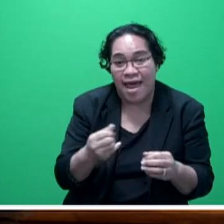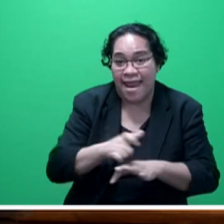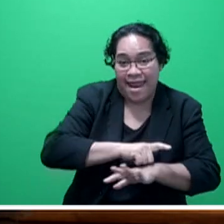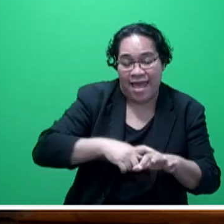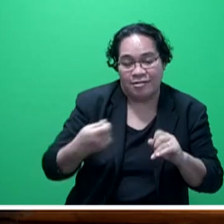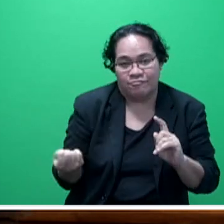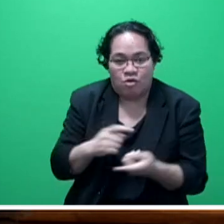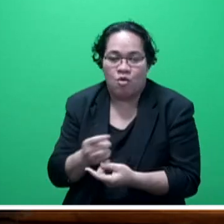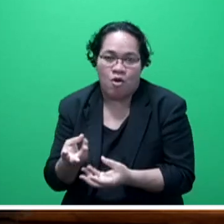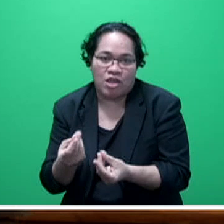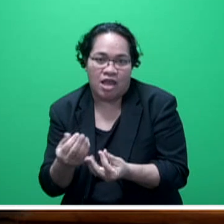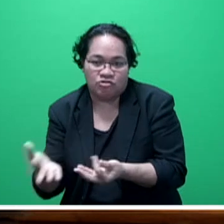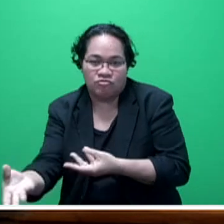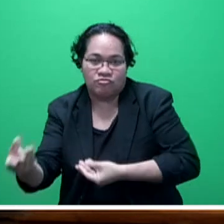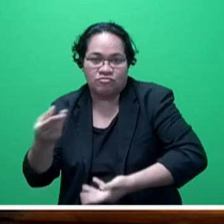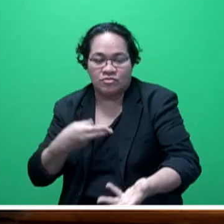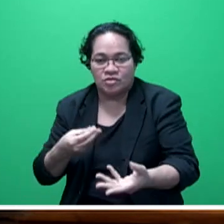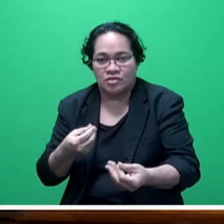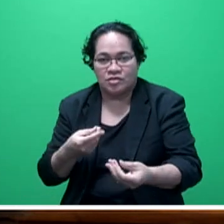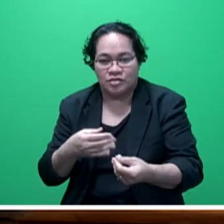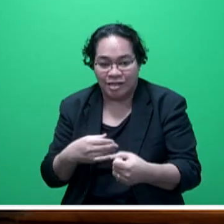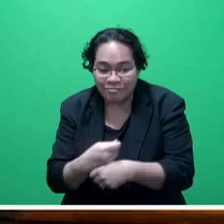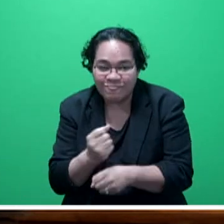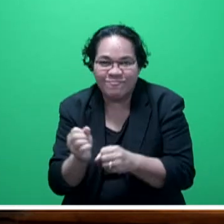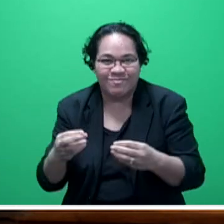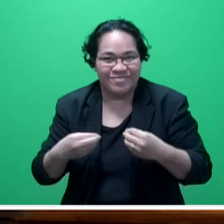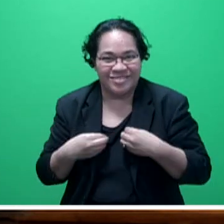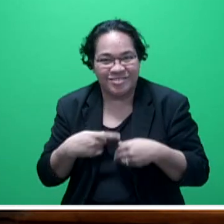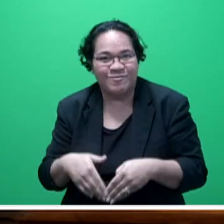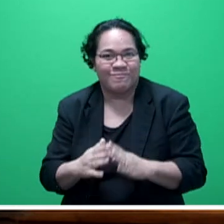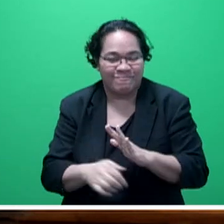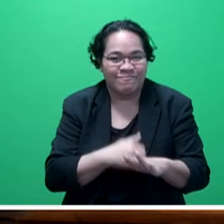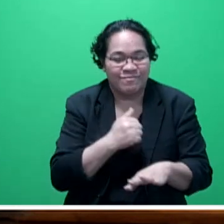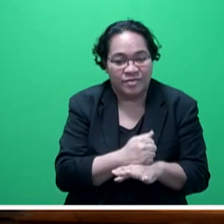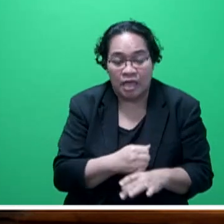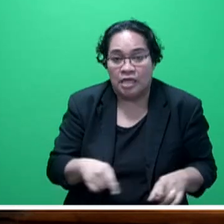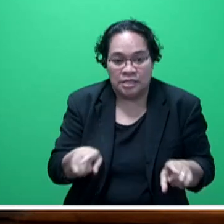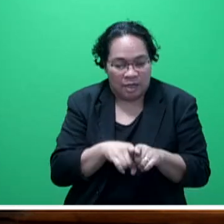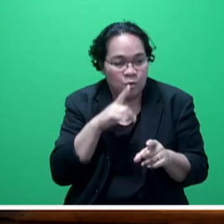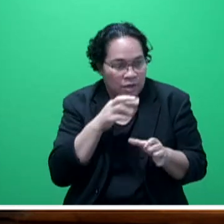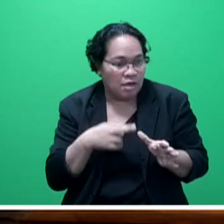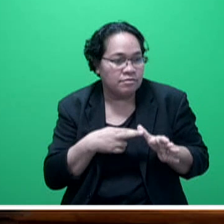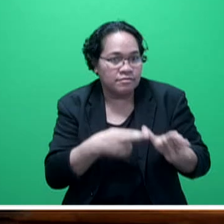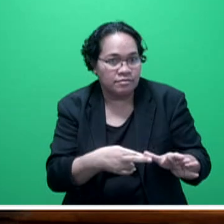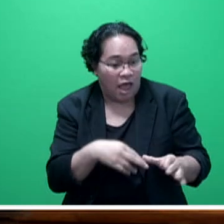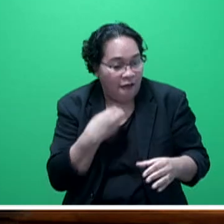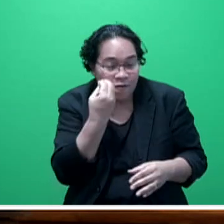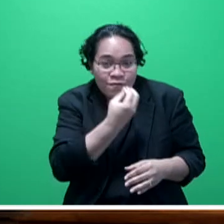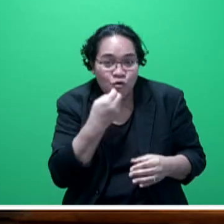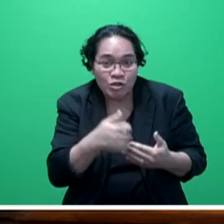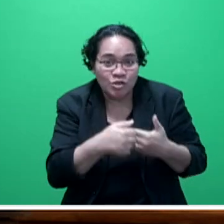to generate rural wealth. At the same time, address food security and reduce our